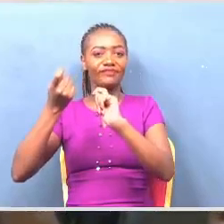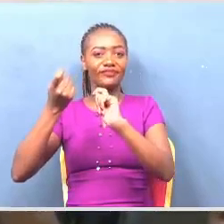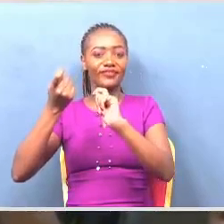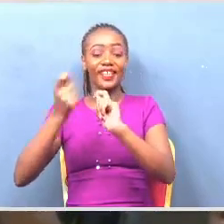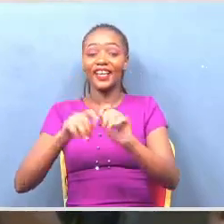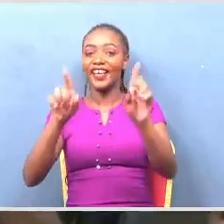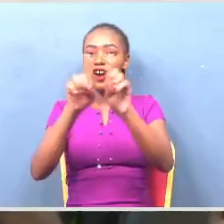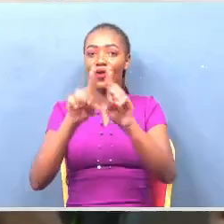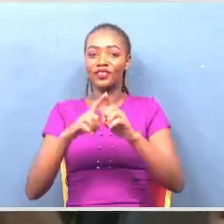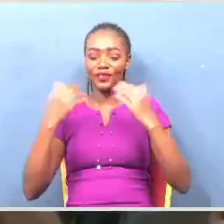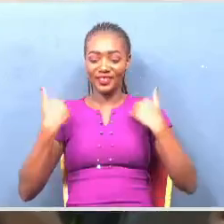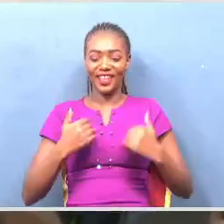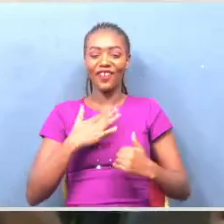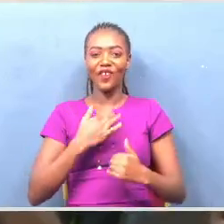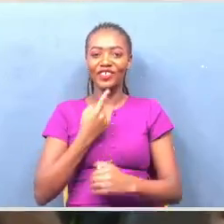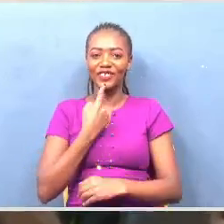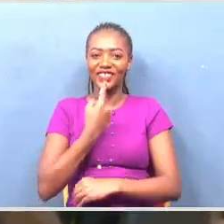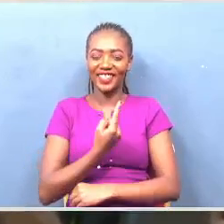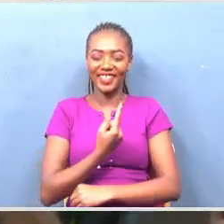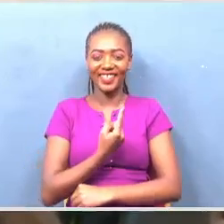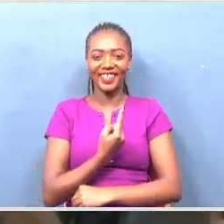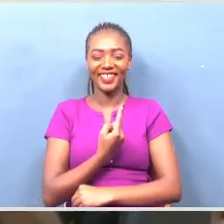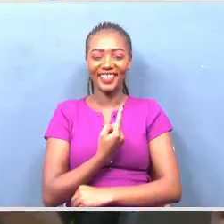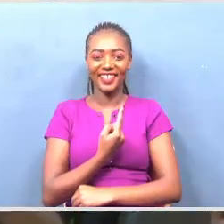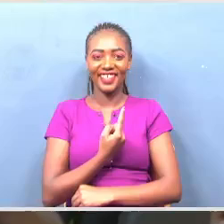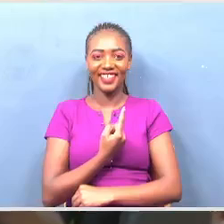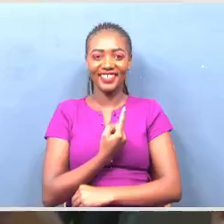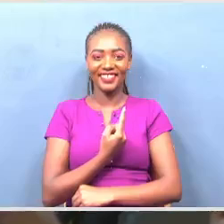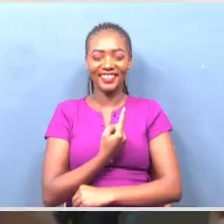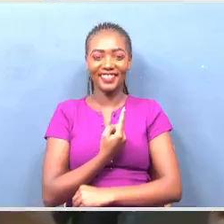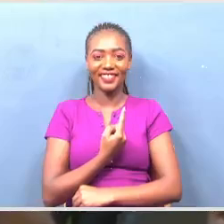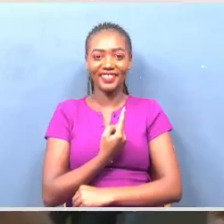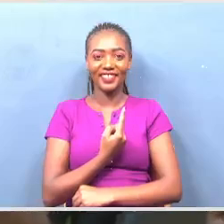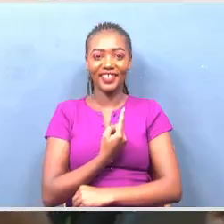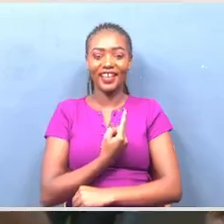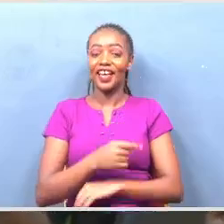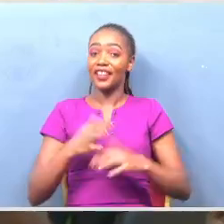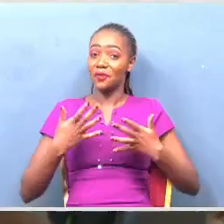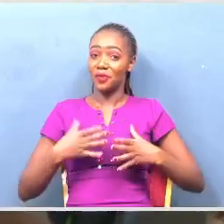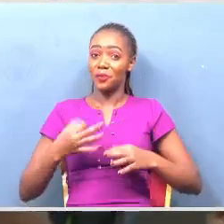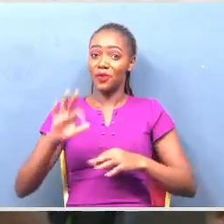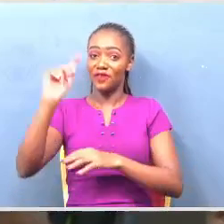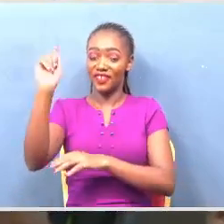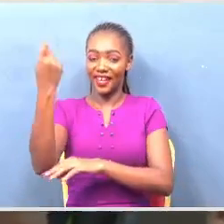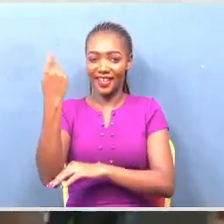I want to say that the people of Kenya,